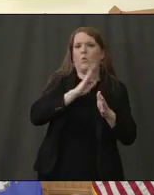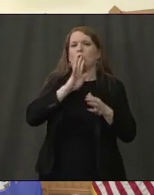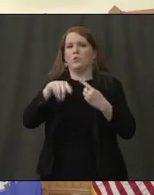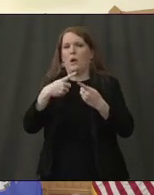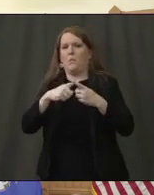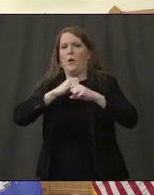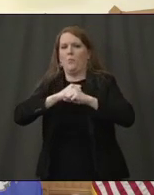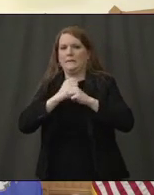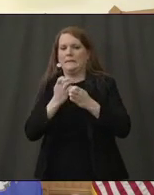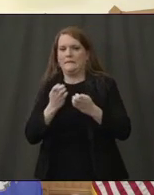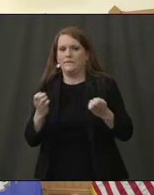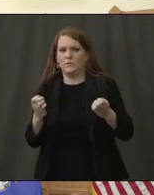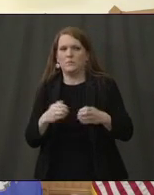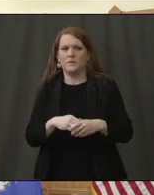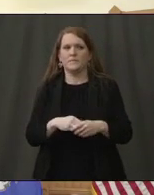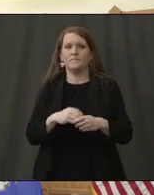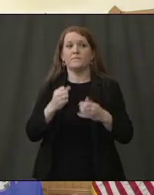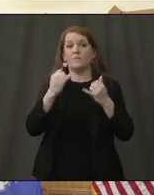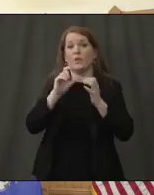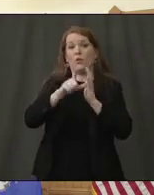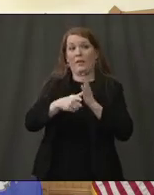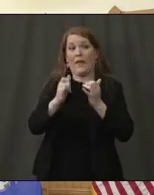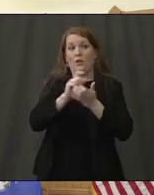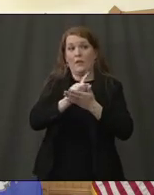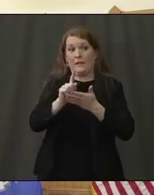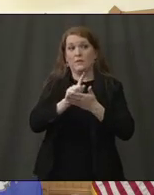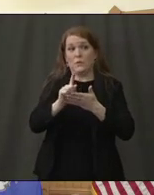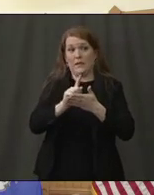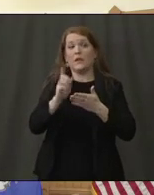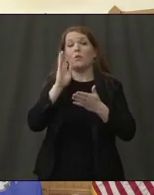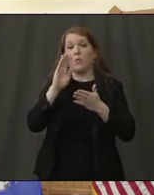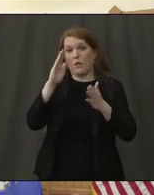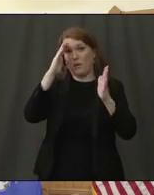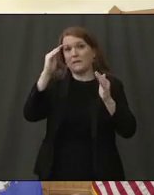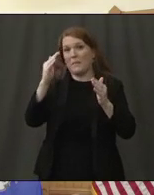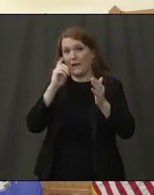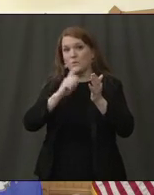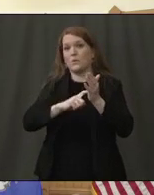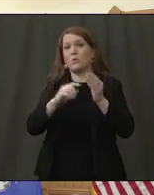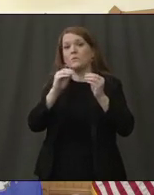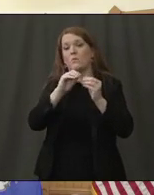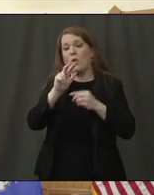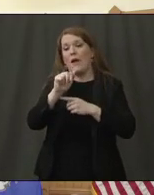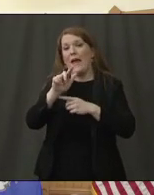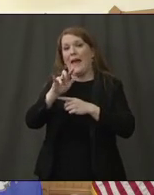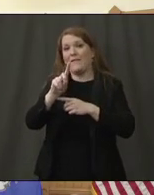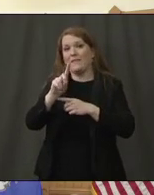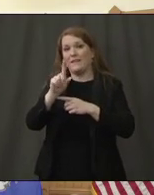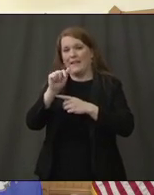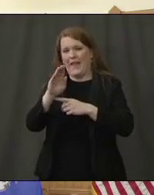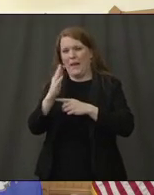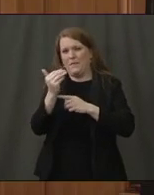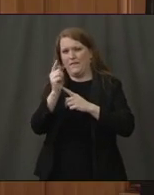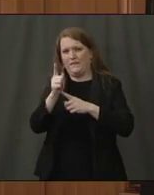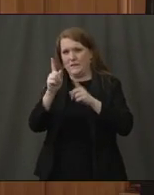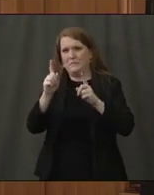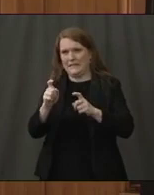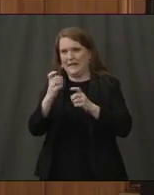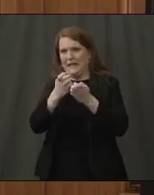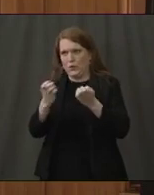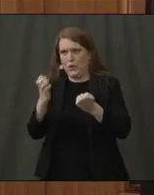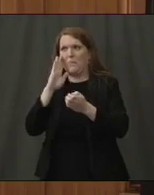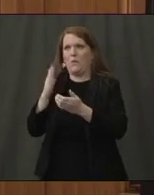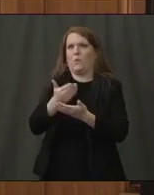week, we should be expecting some additional Abbott Lab testing devices to come to Connecticut. As the governor stated, we have already received